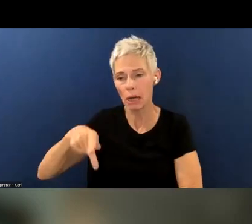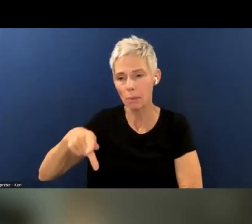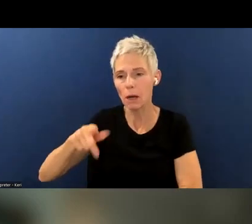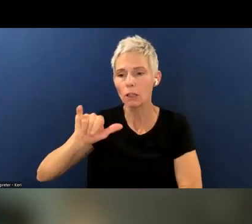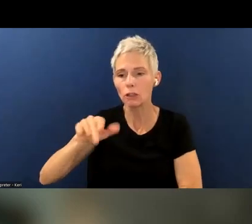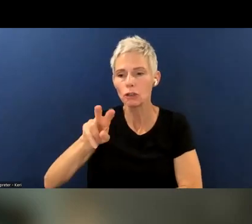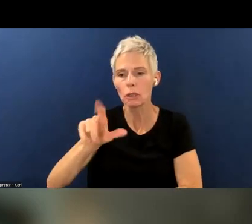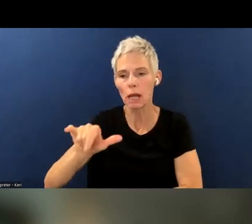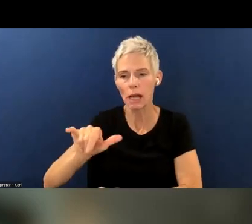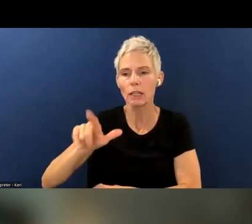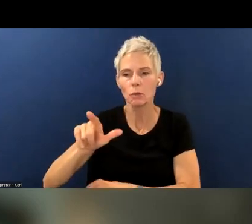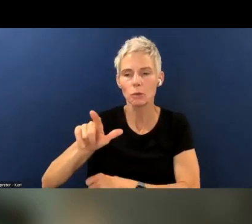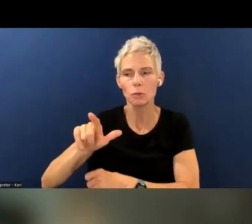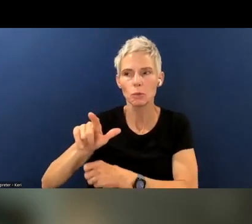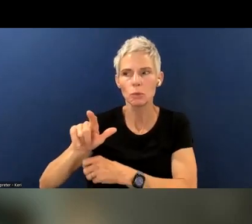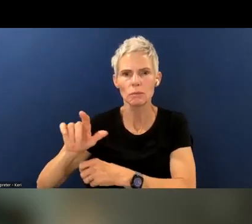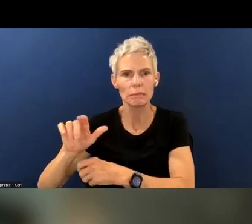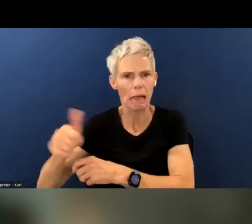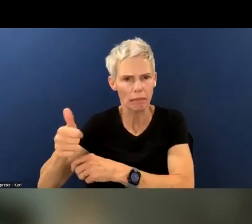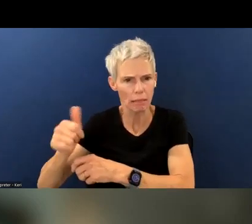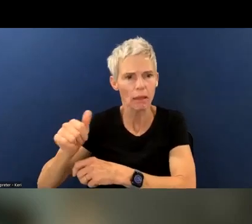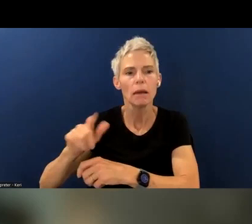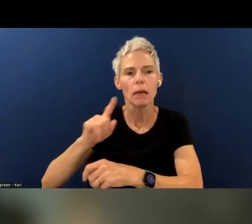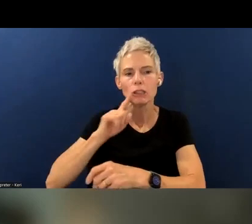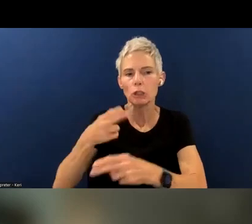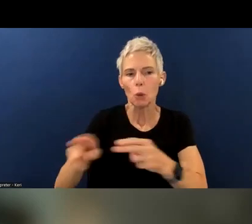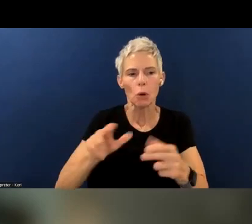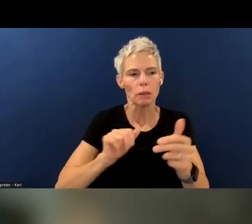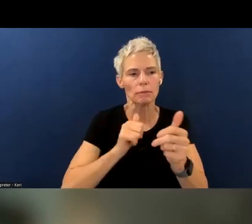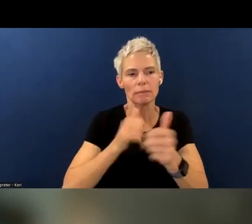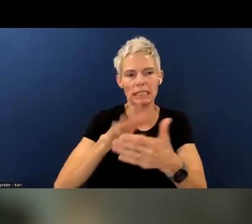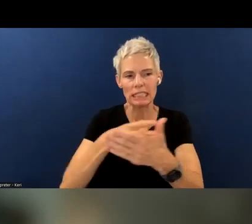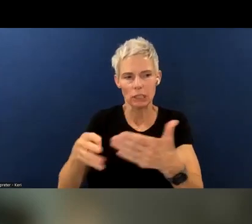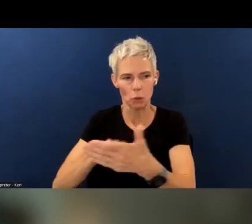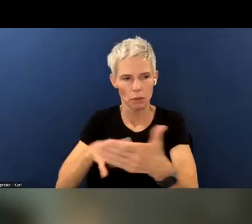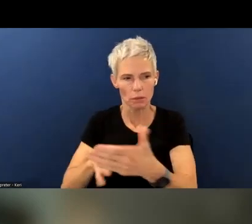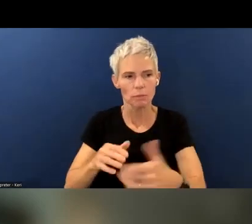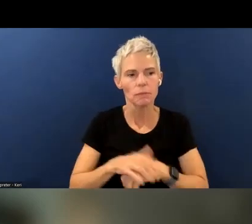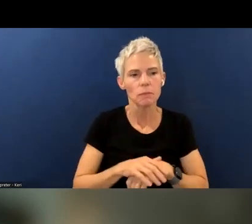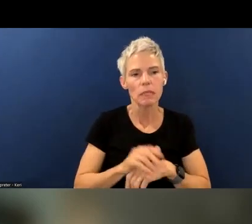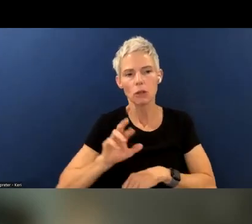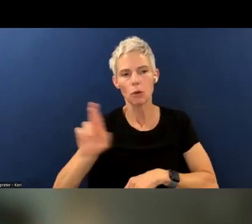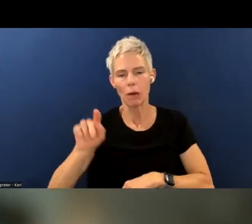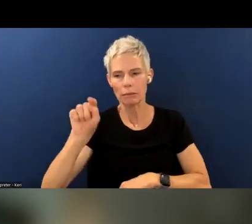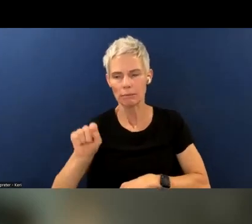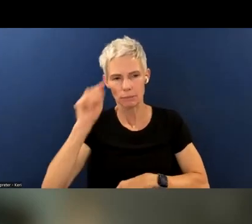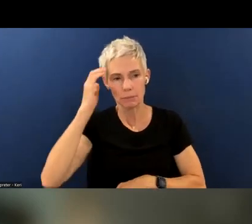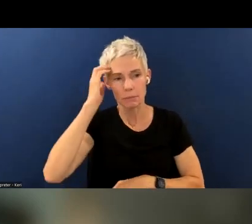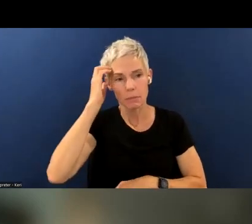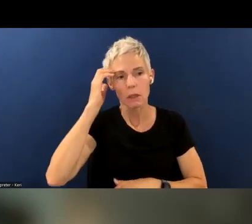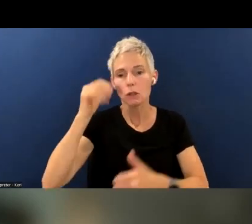These are among the later of the markups that they've announced. Moving over to the right-hand side here, the